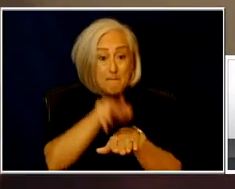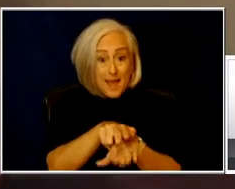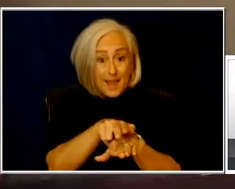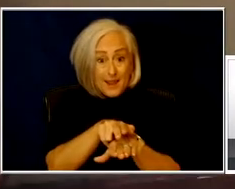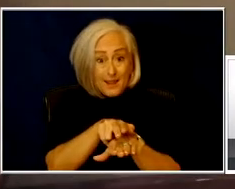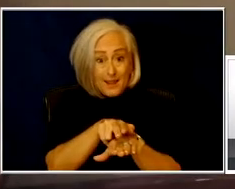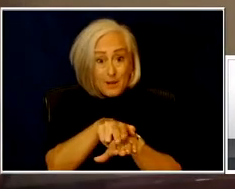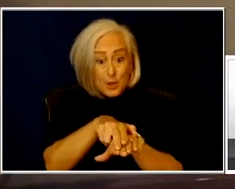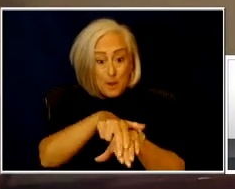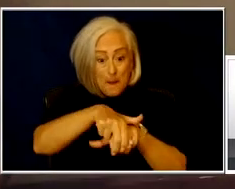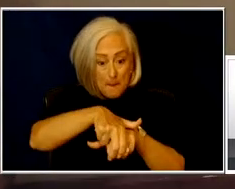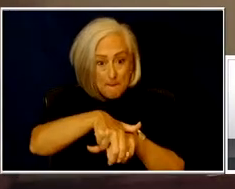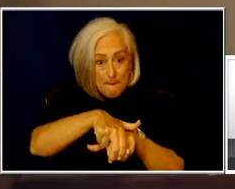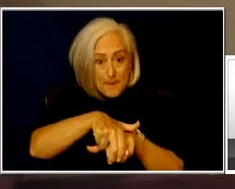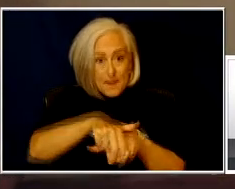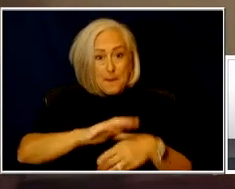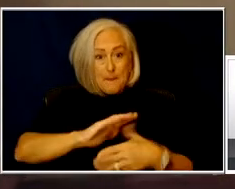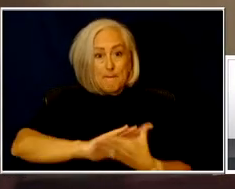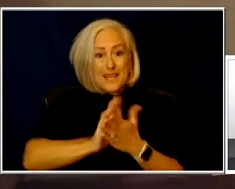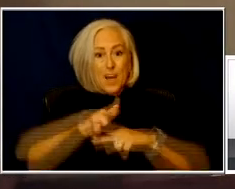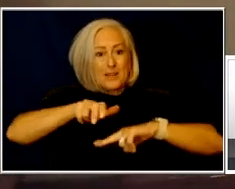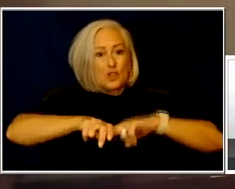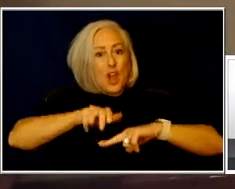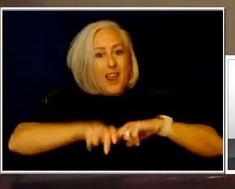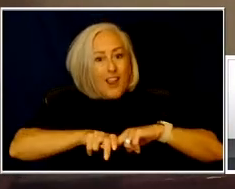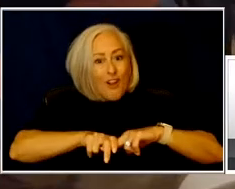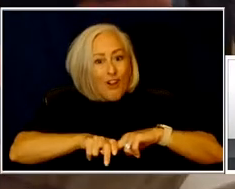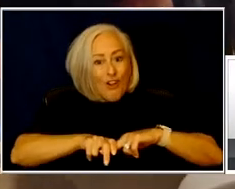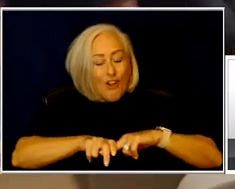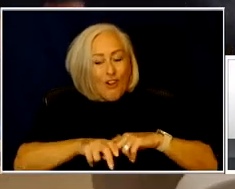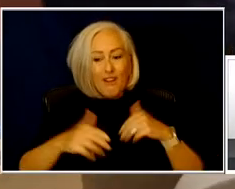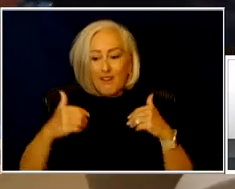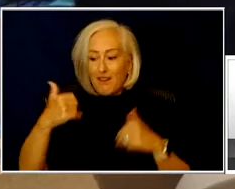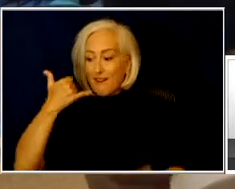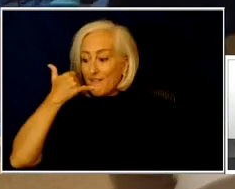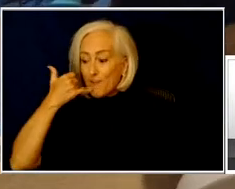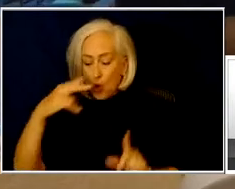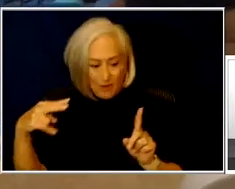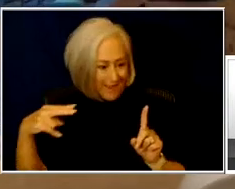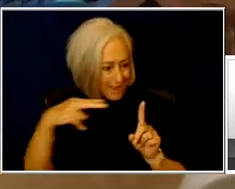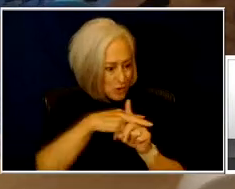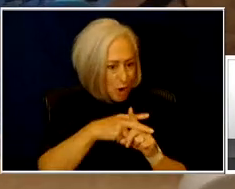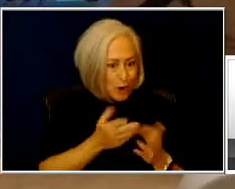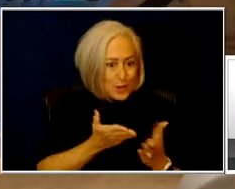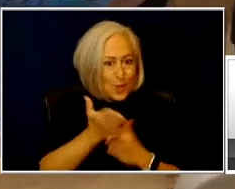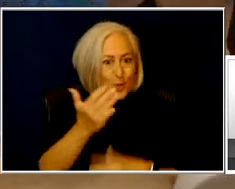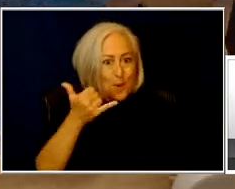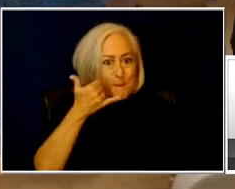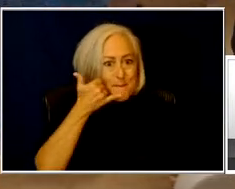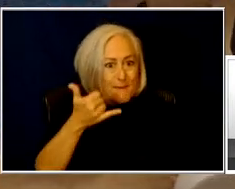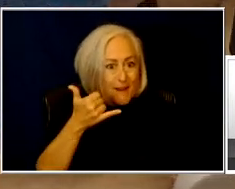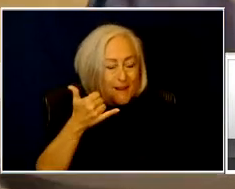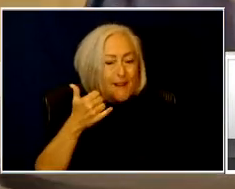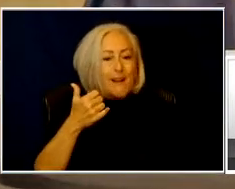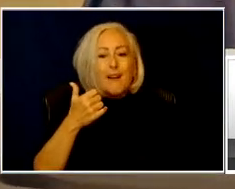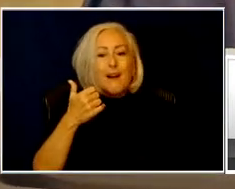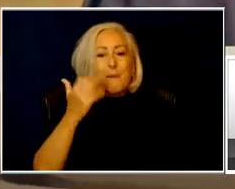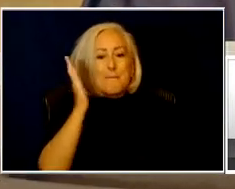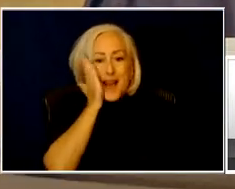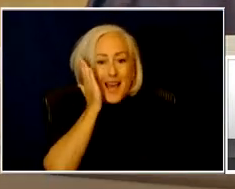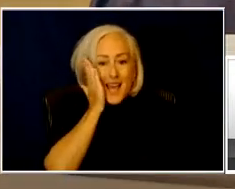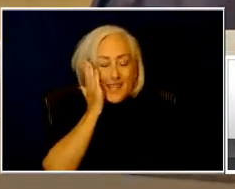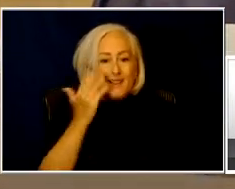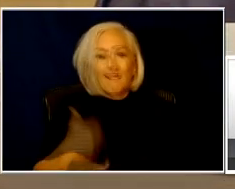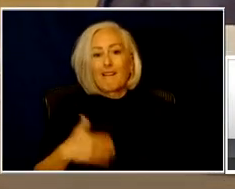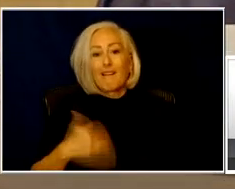it's got all the bells and whistles a built-in phone charger while Wireless connectivity totally up to date but we heard from a nurse here though who